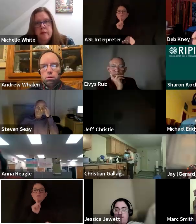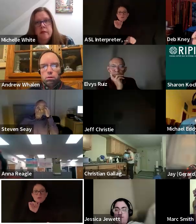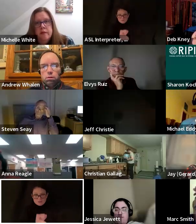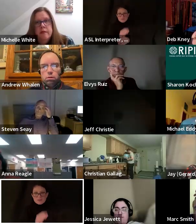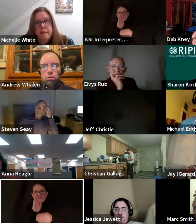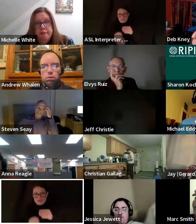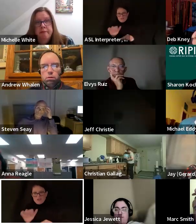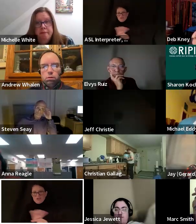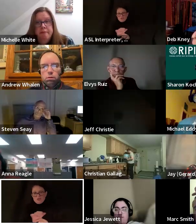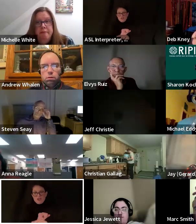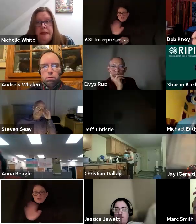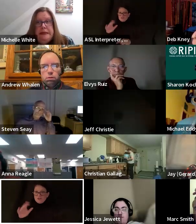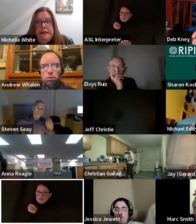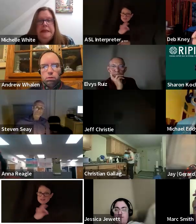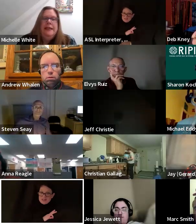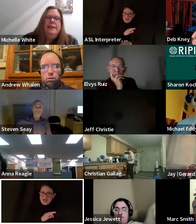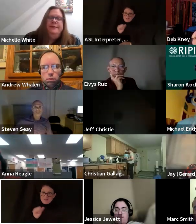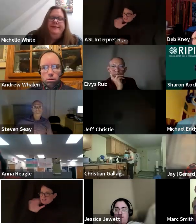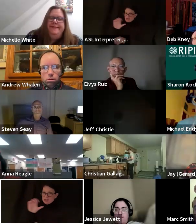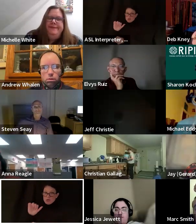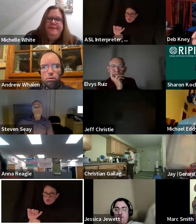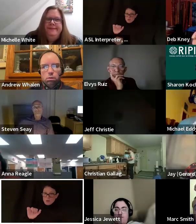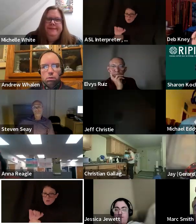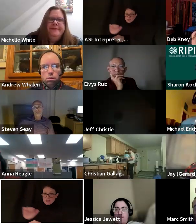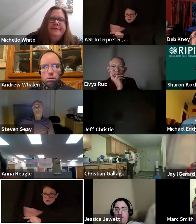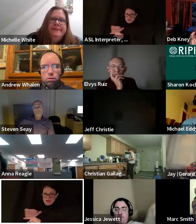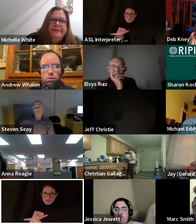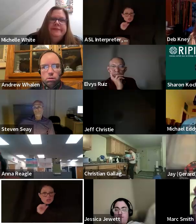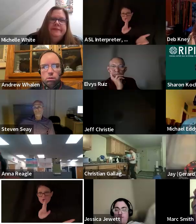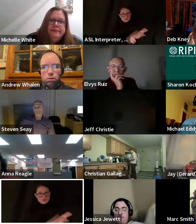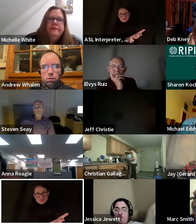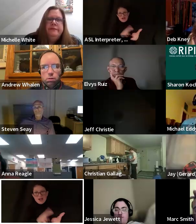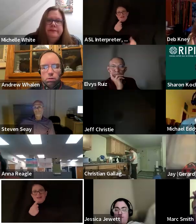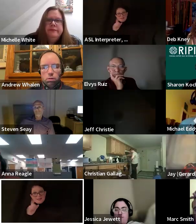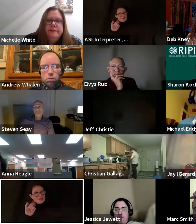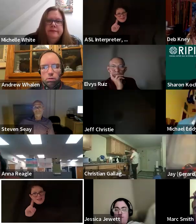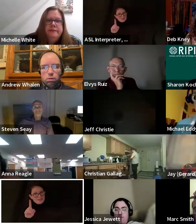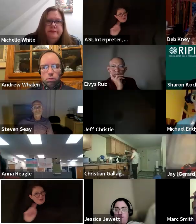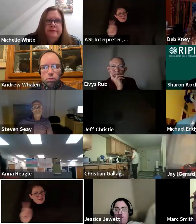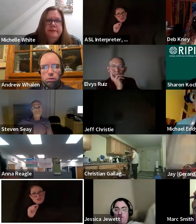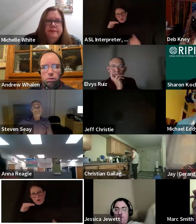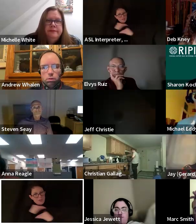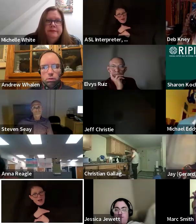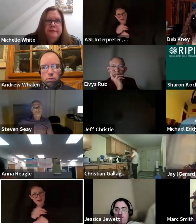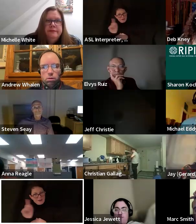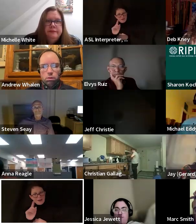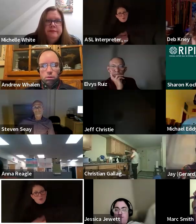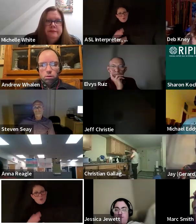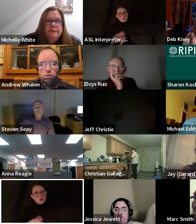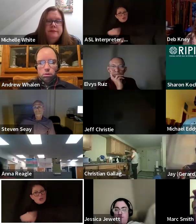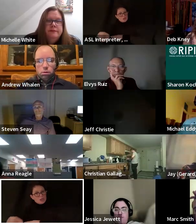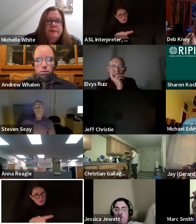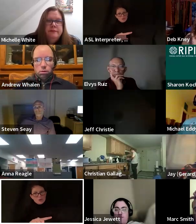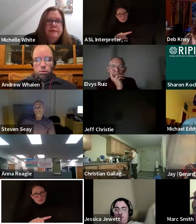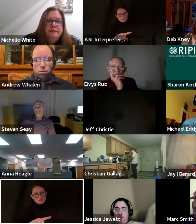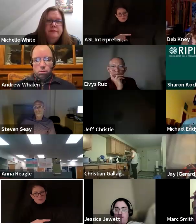did it. So if your staff did not do it, you should not be signing off on that form. I just want to caution people on that